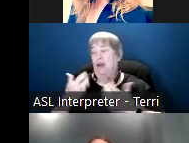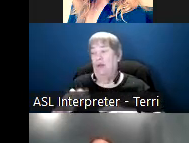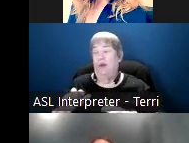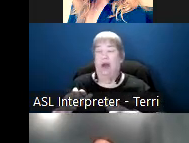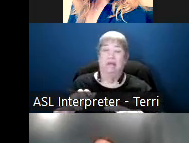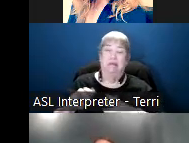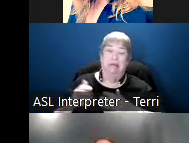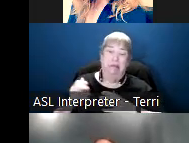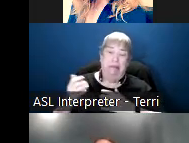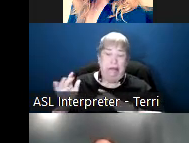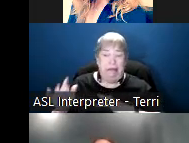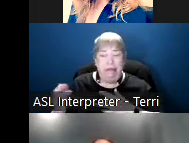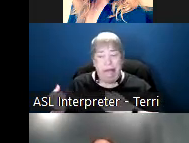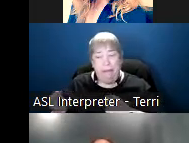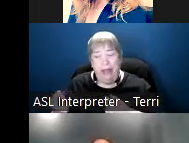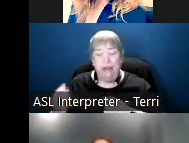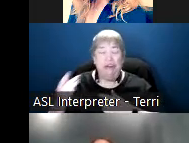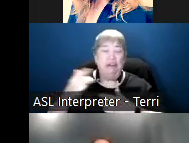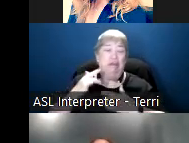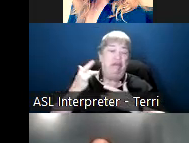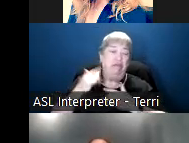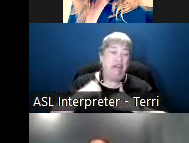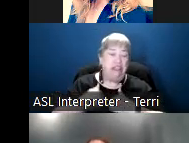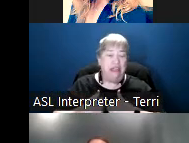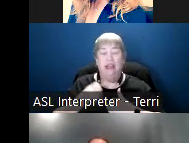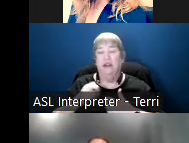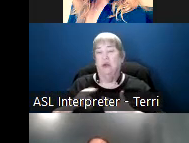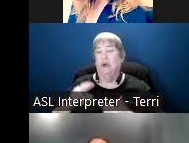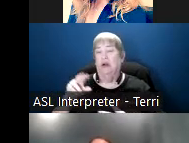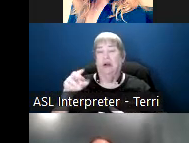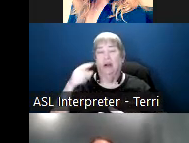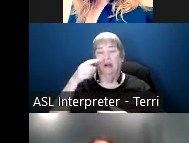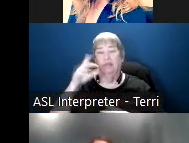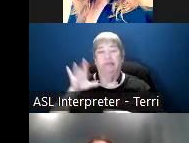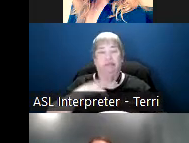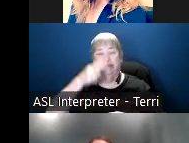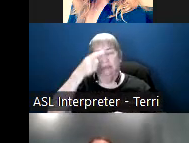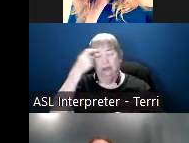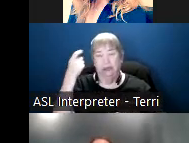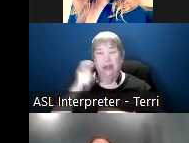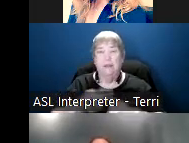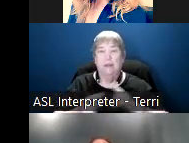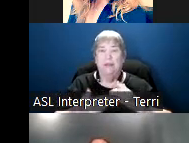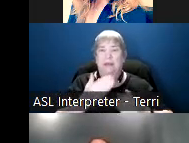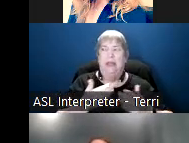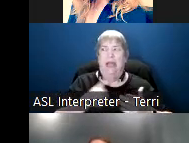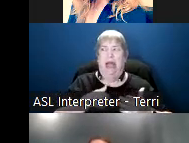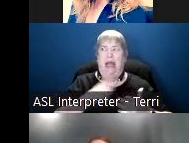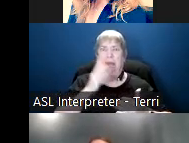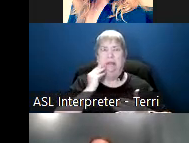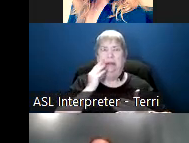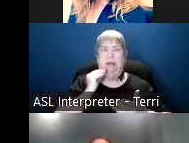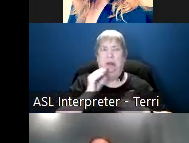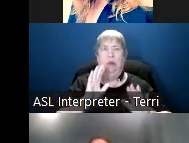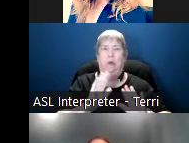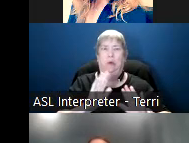trauma. But it also can be something that's done in like an emergency, like you've already started experiencing these symptoms and now you need to halt them